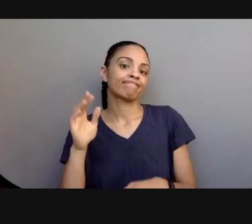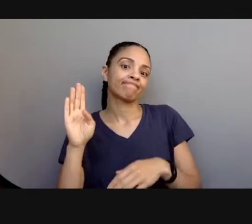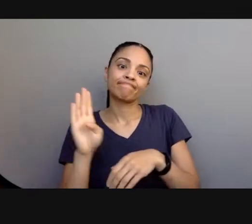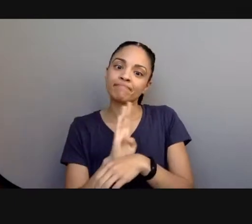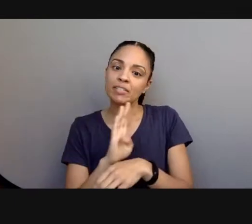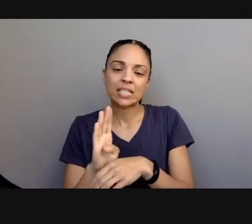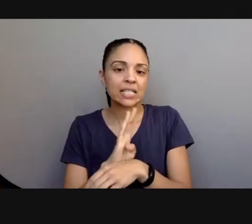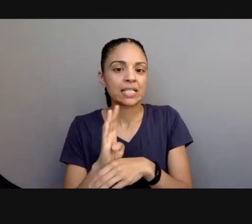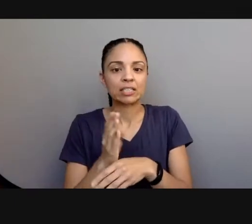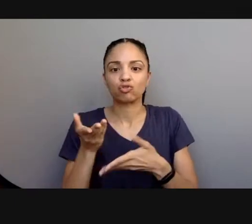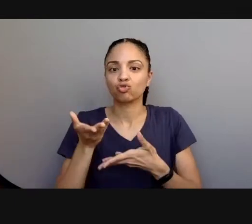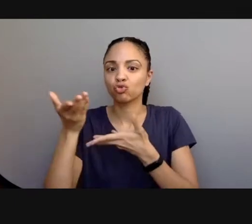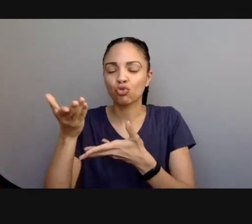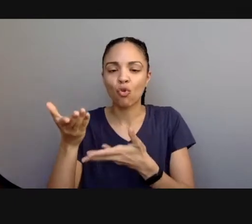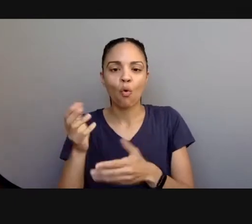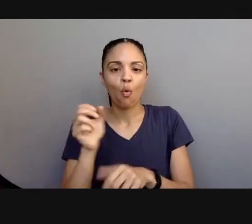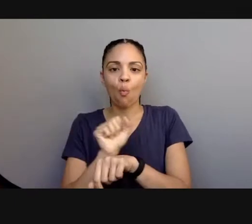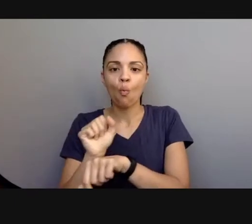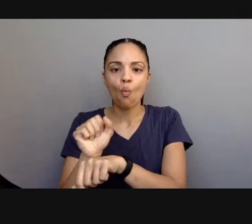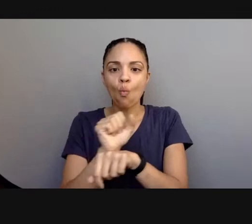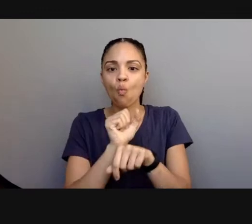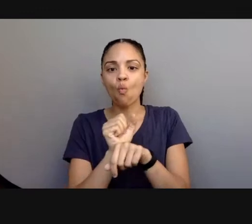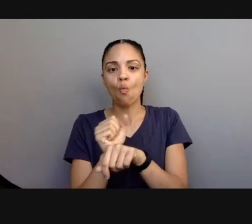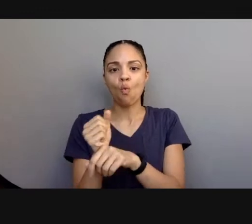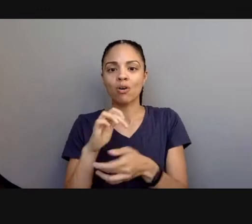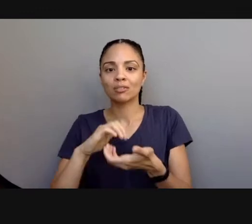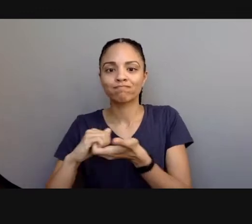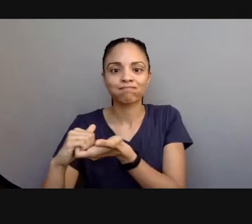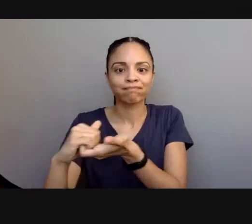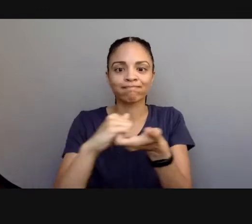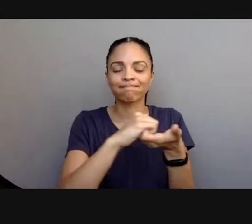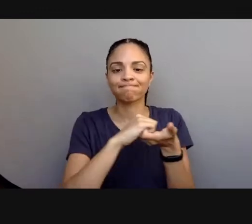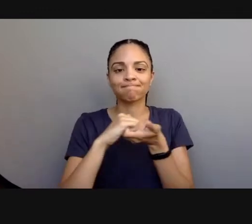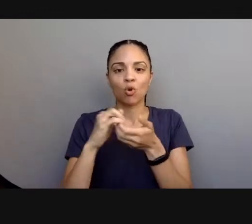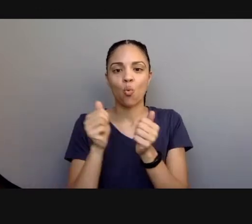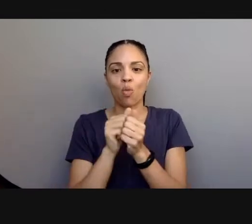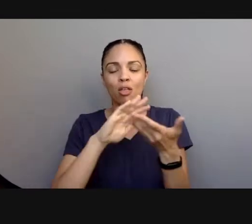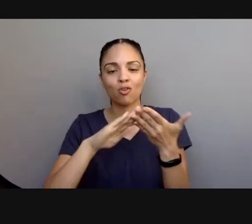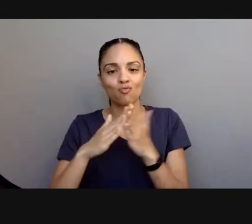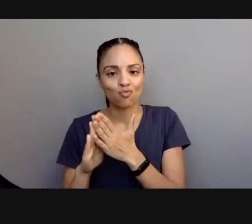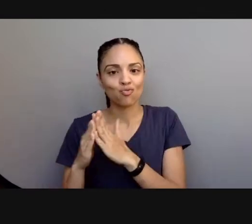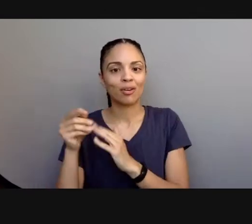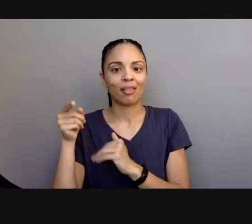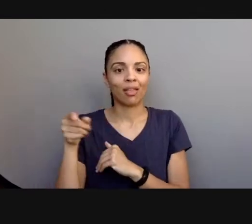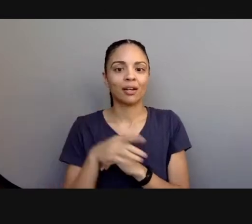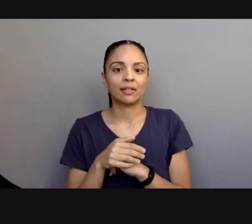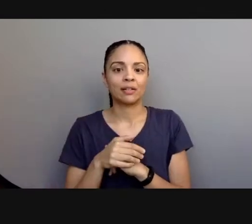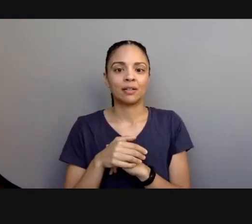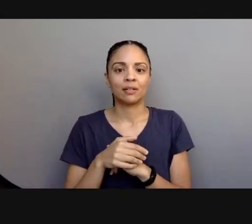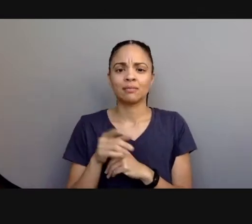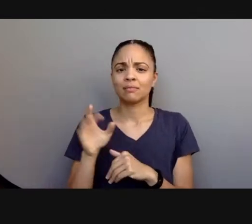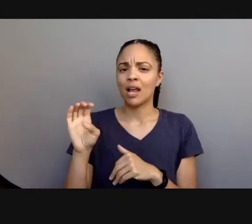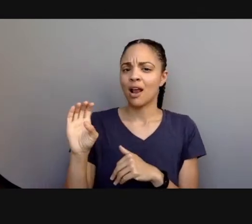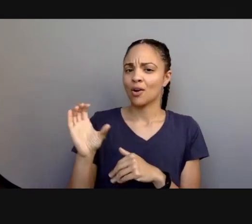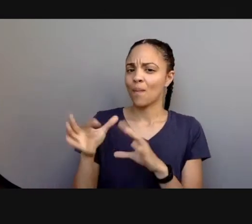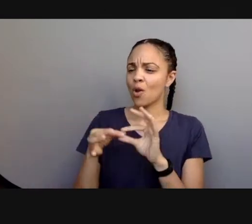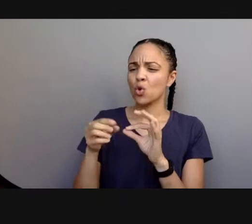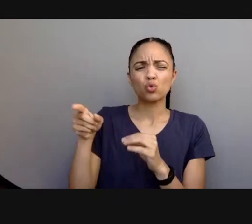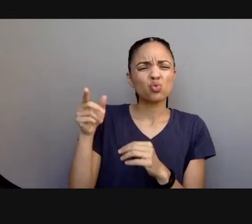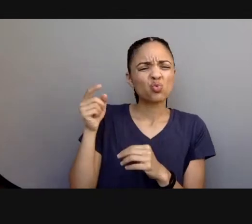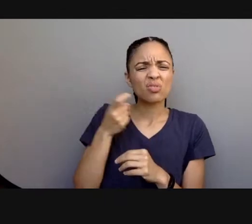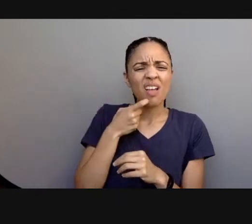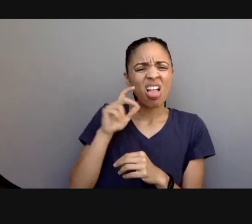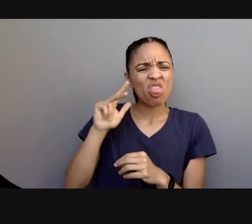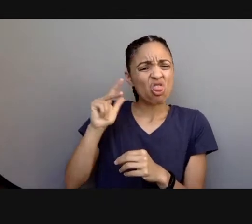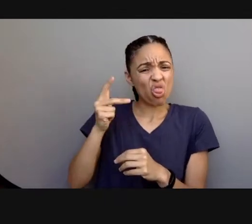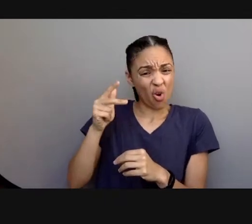the rights of our people since I can remember. Yeah, that's Pops. You said the third PhD, right? Third one, yep. God bless